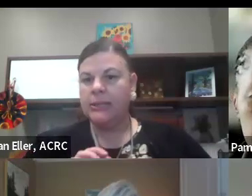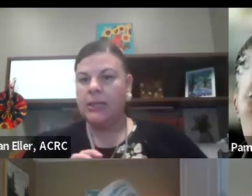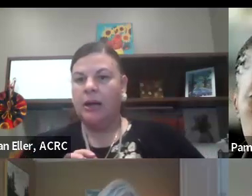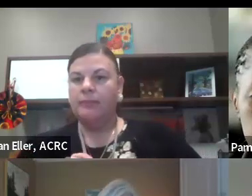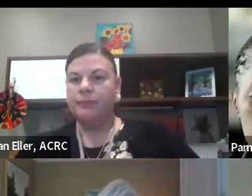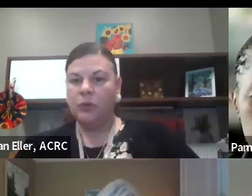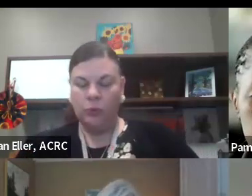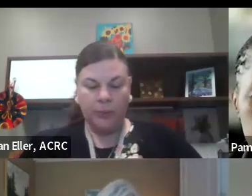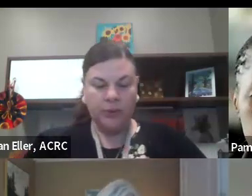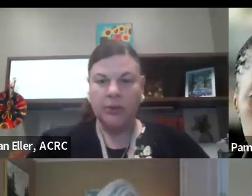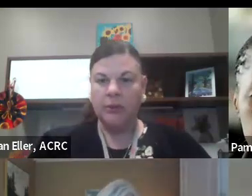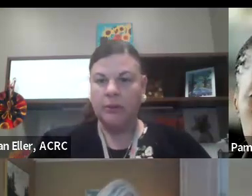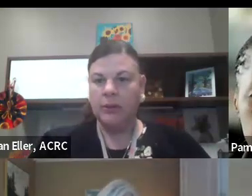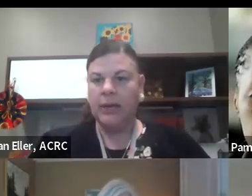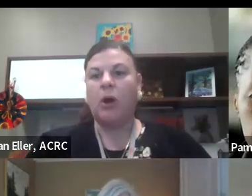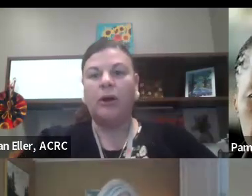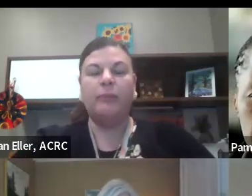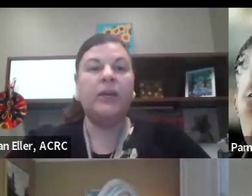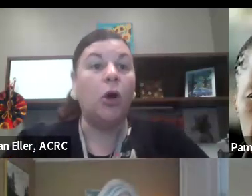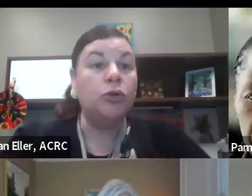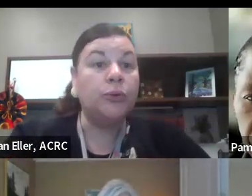the chat. It's